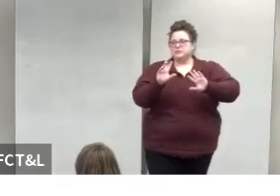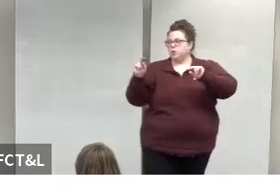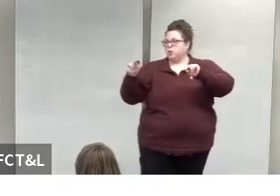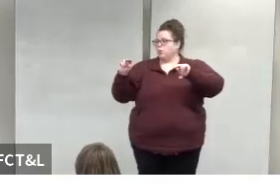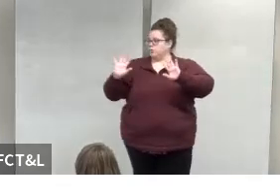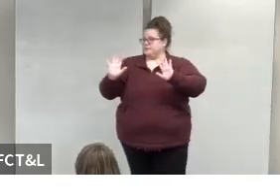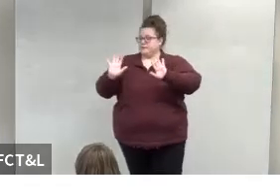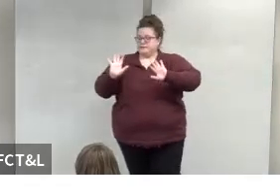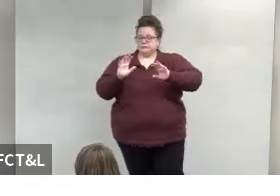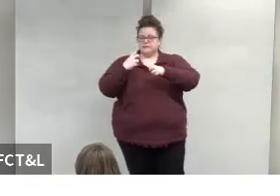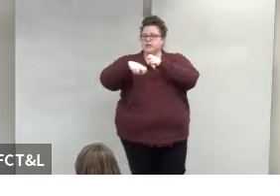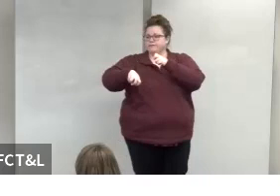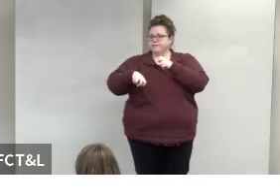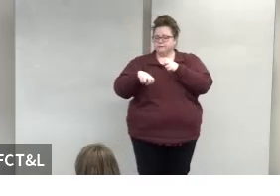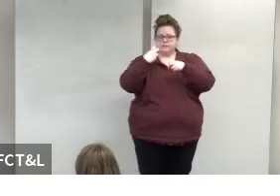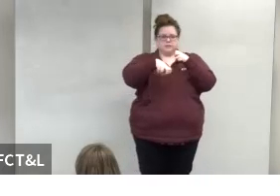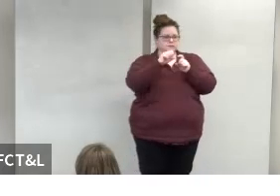not necessarily the case either.